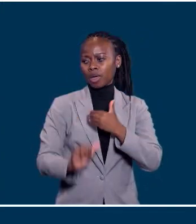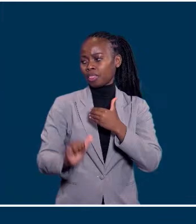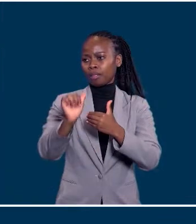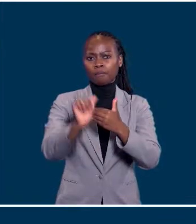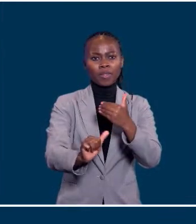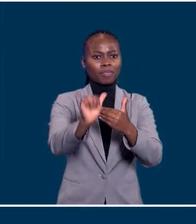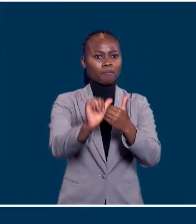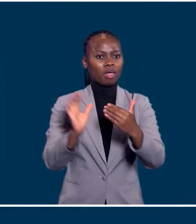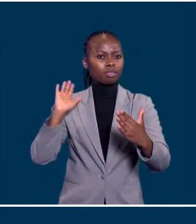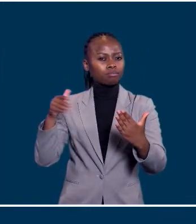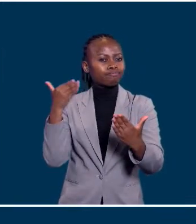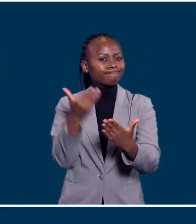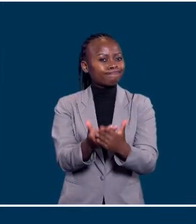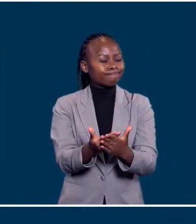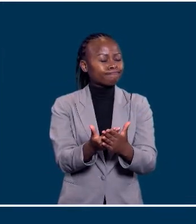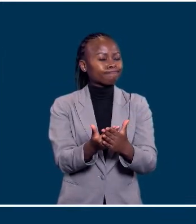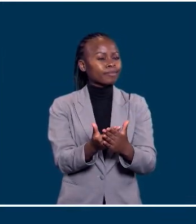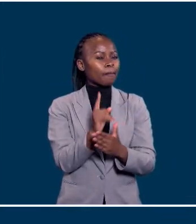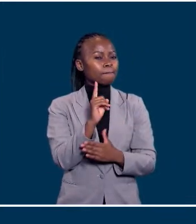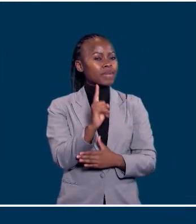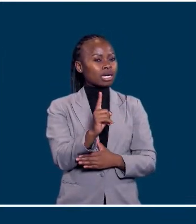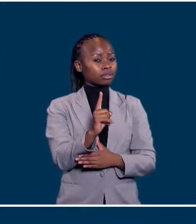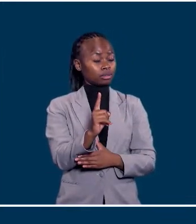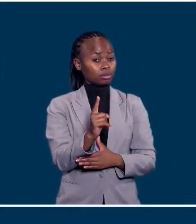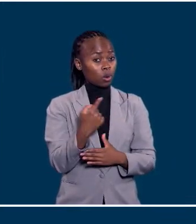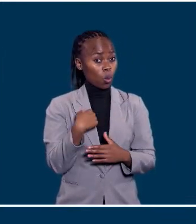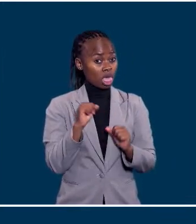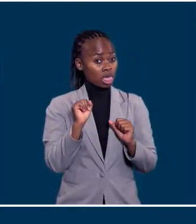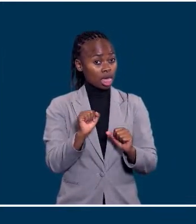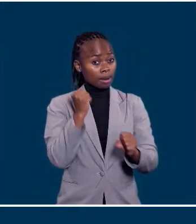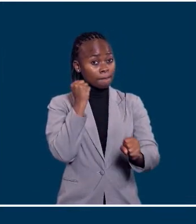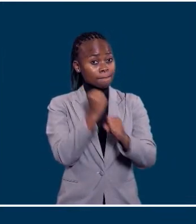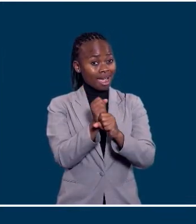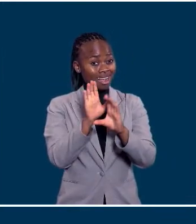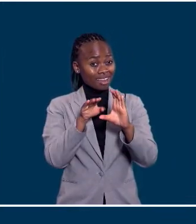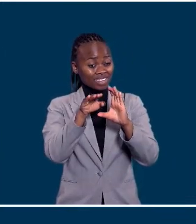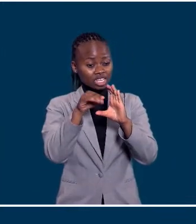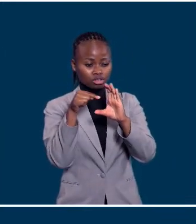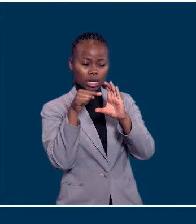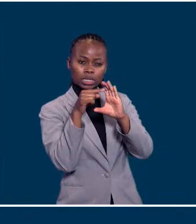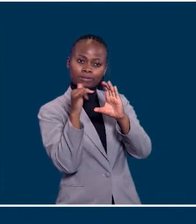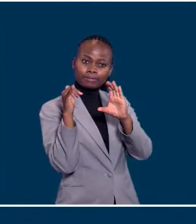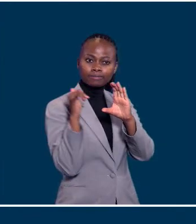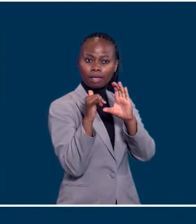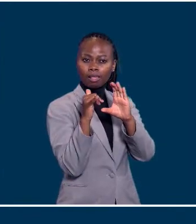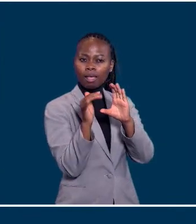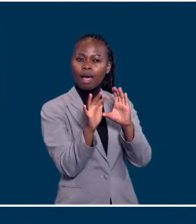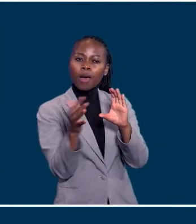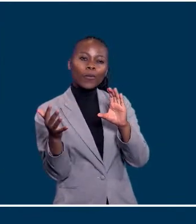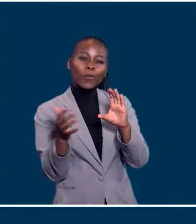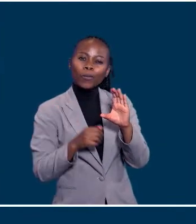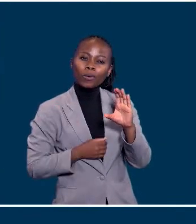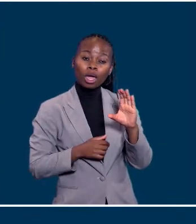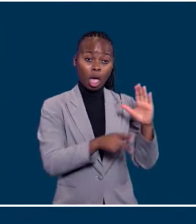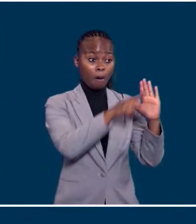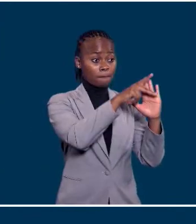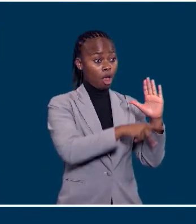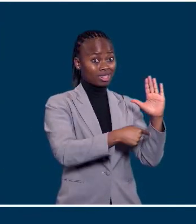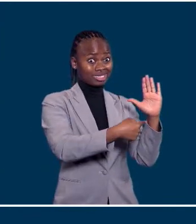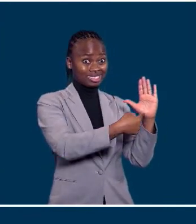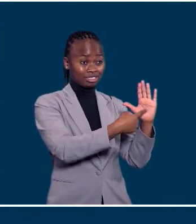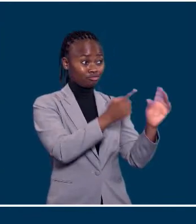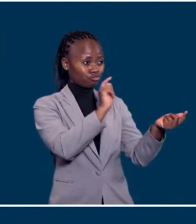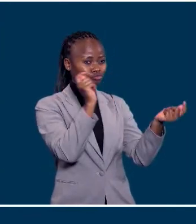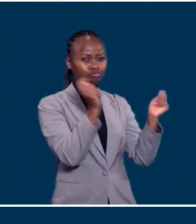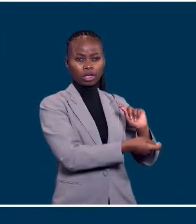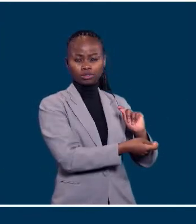And the open question here is, can we make it stick? What's the combination of policy moves and outcomes we'd like